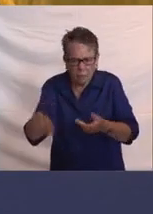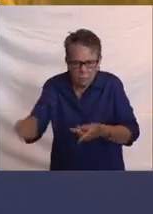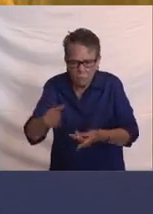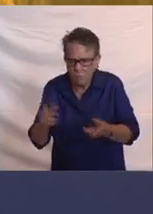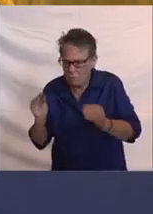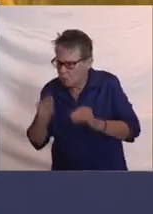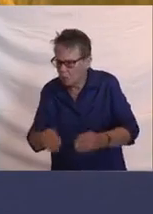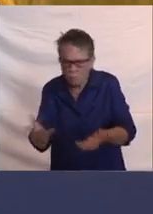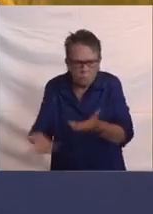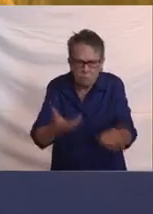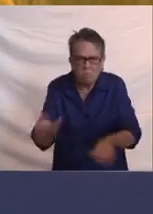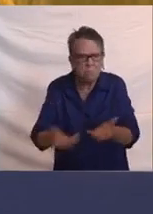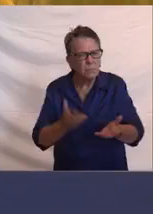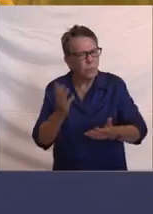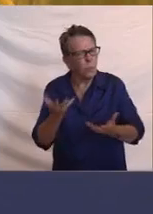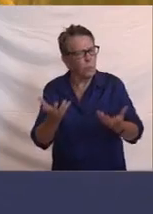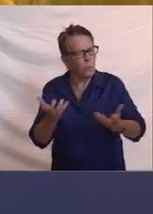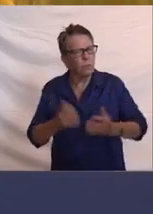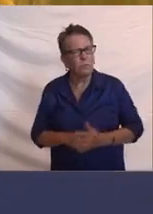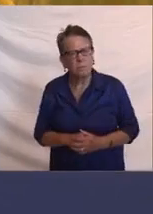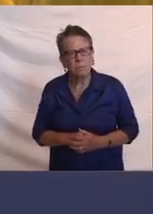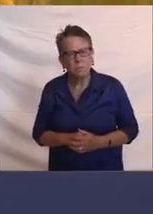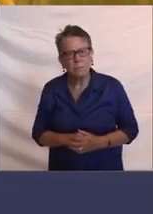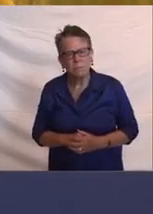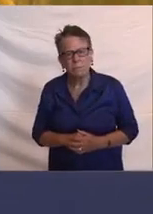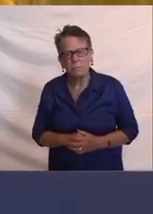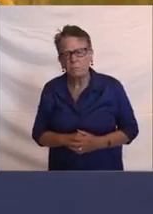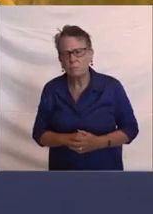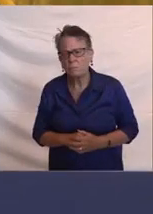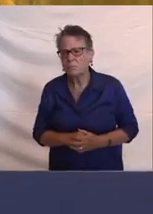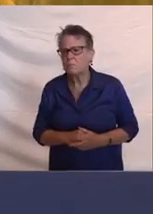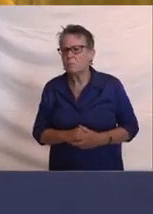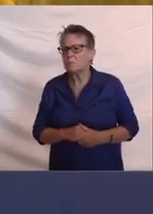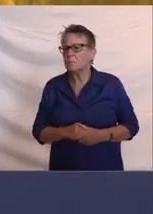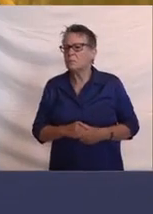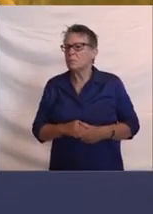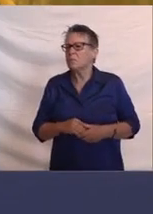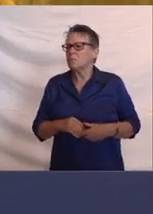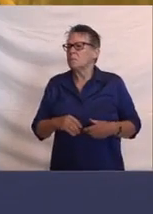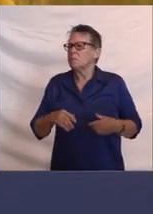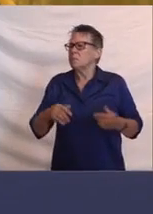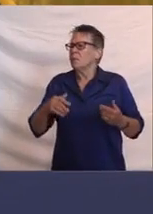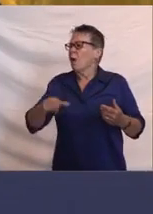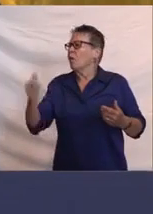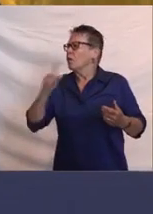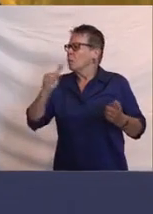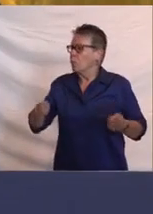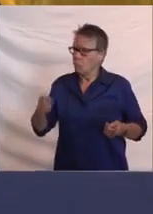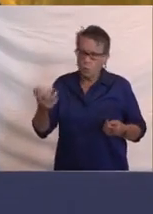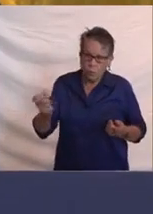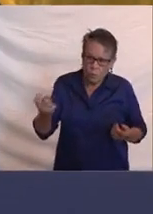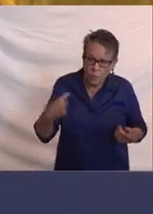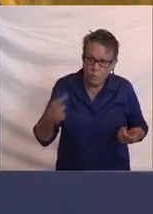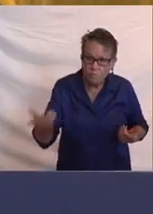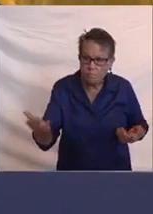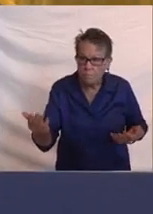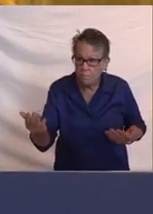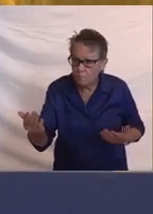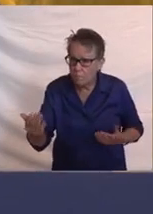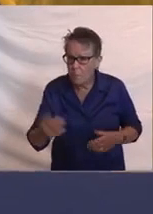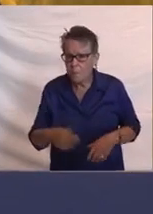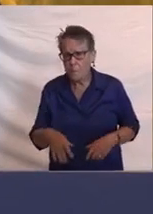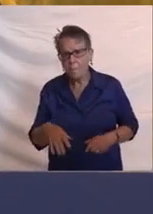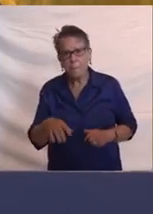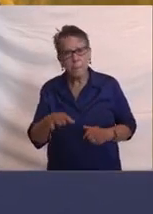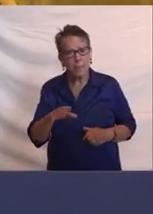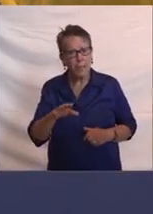Ma'am, can we start? Is that Katie? Yes. How are you? Good, how are you? I'm good, thank you. Which mega site are you looking to reopen and